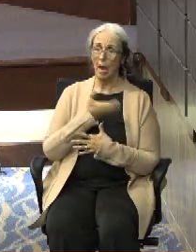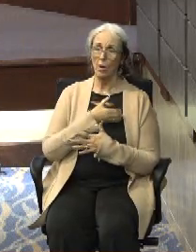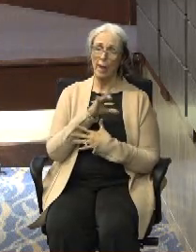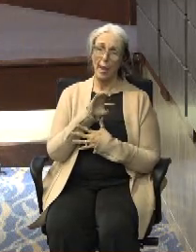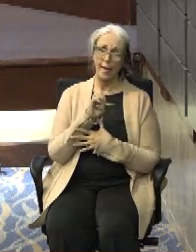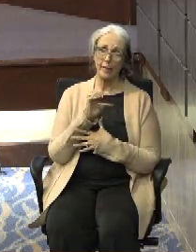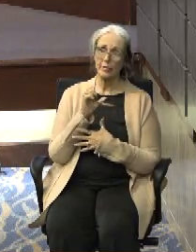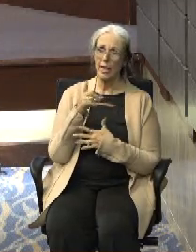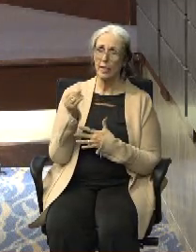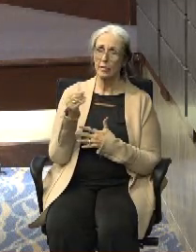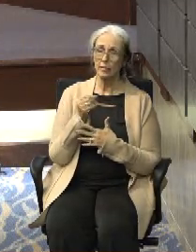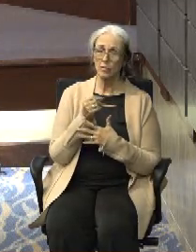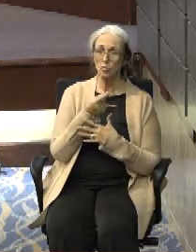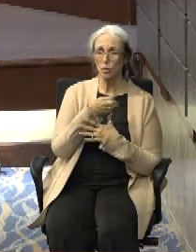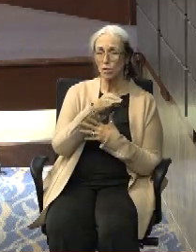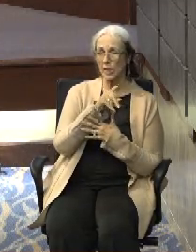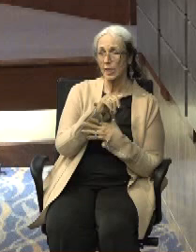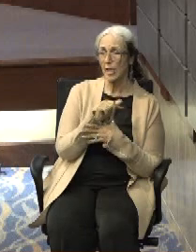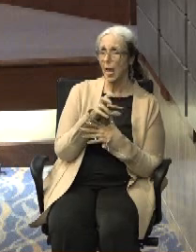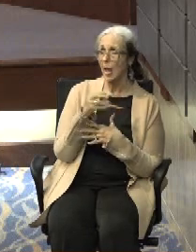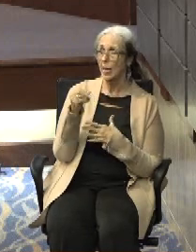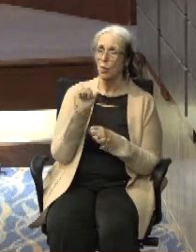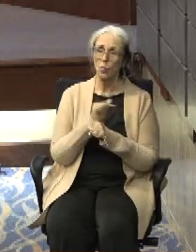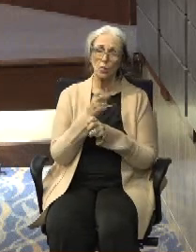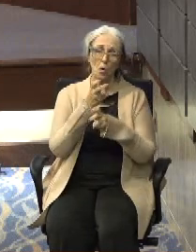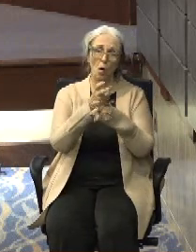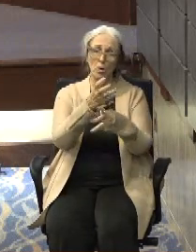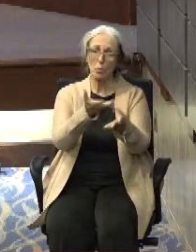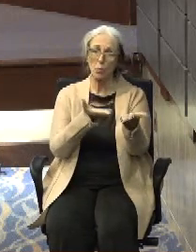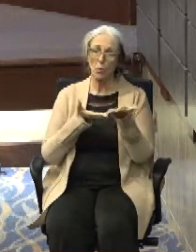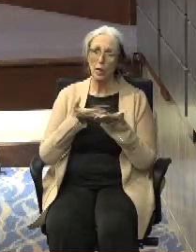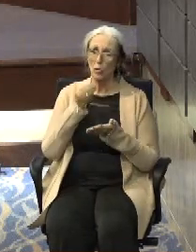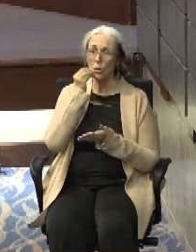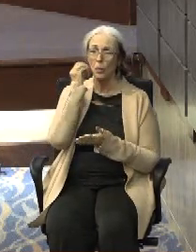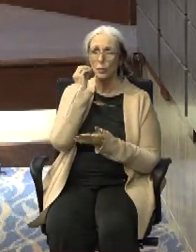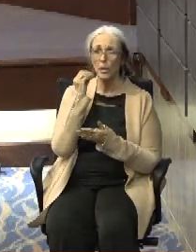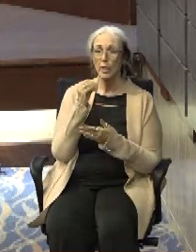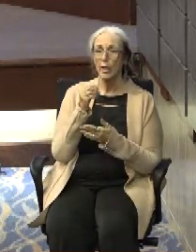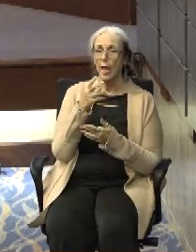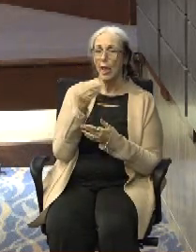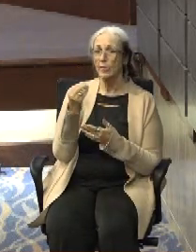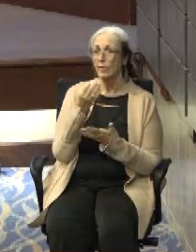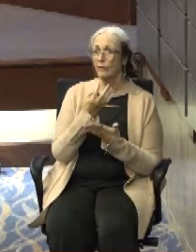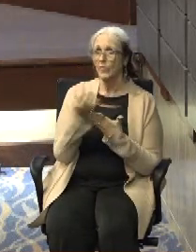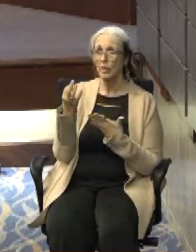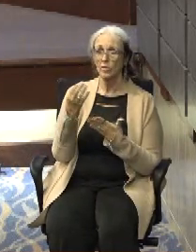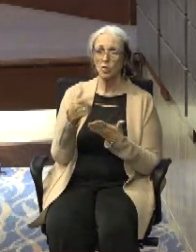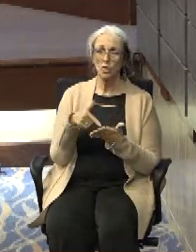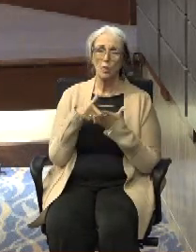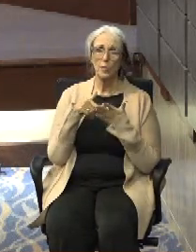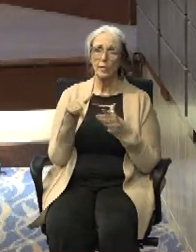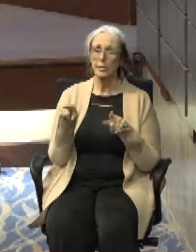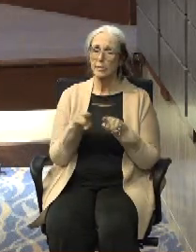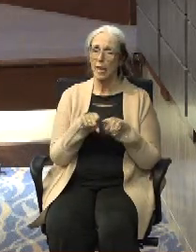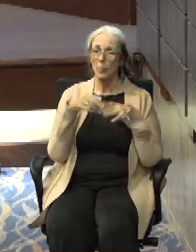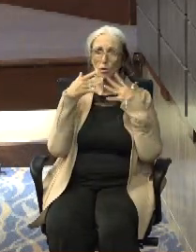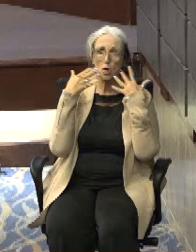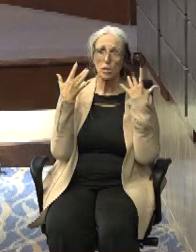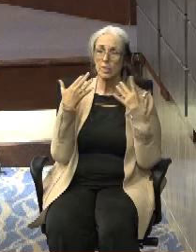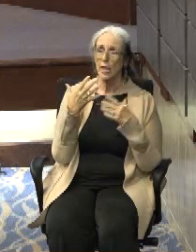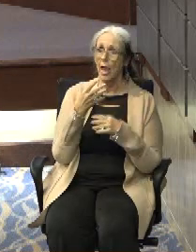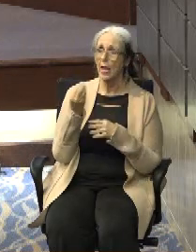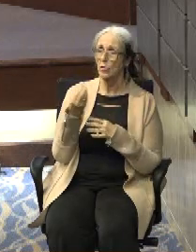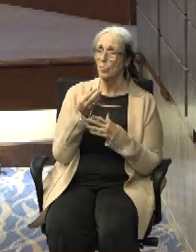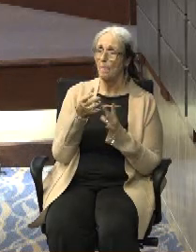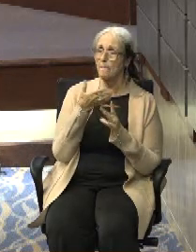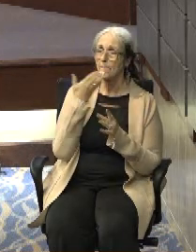even accommodated Georgia in their offices while I worked tirelessly to bring her home. Regrettably, the city of Waco has failed to extend the same courtesy, leaving me to ponder whether somebody with